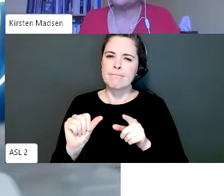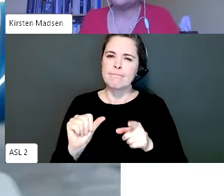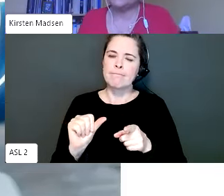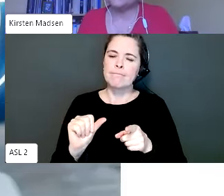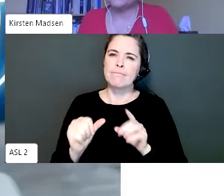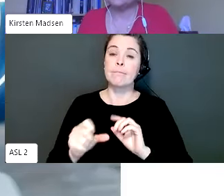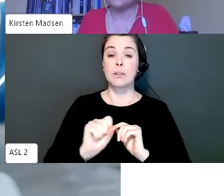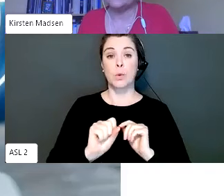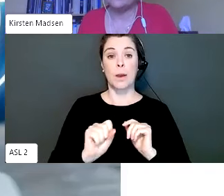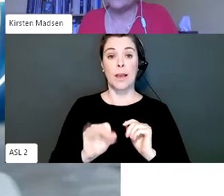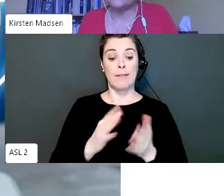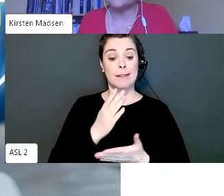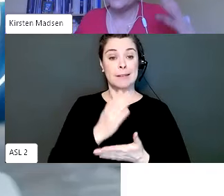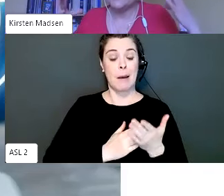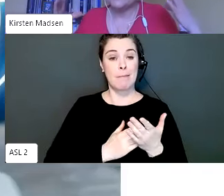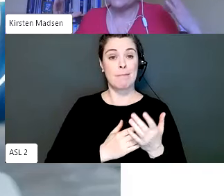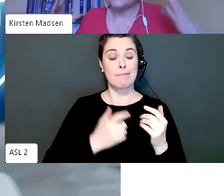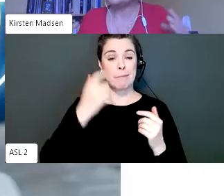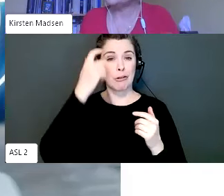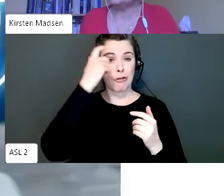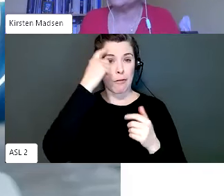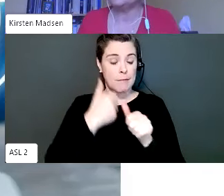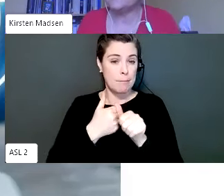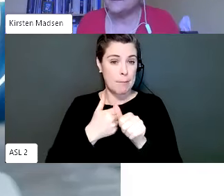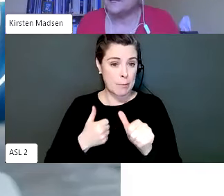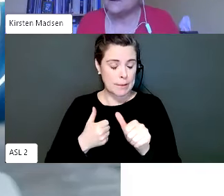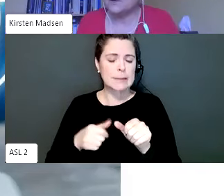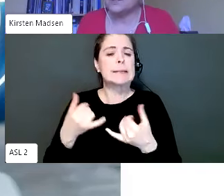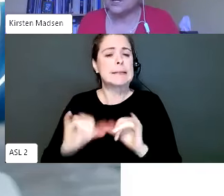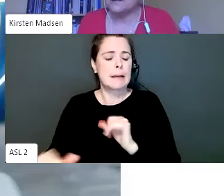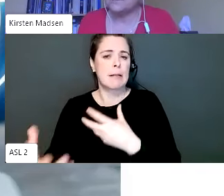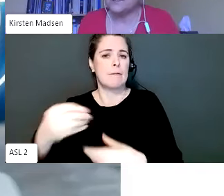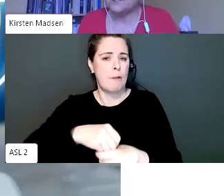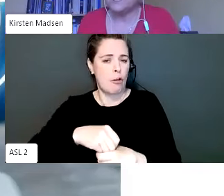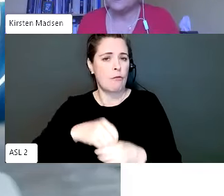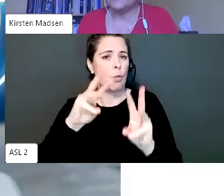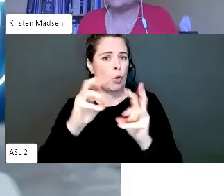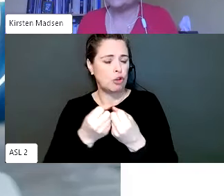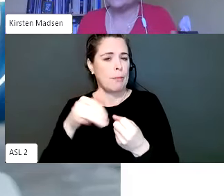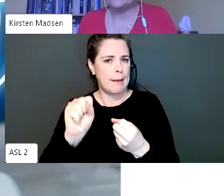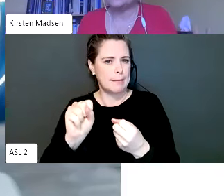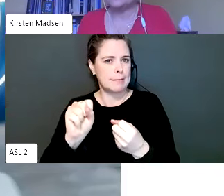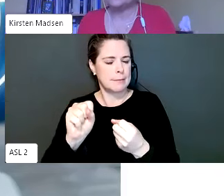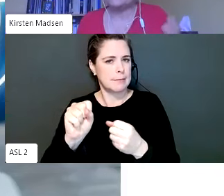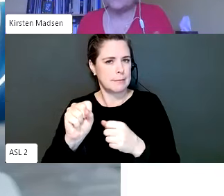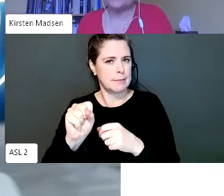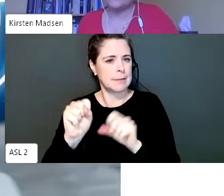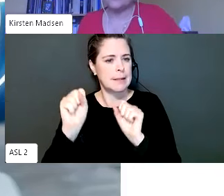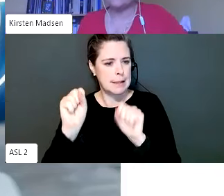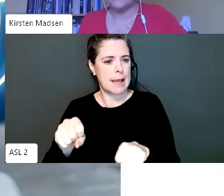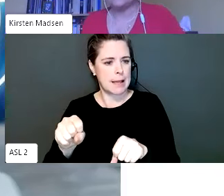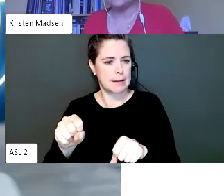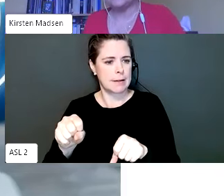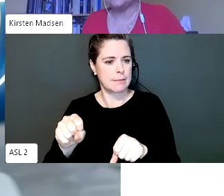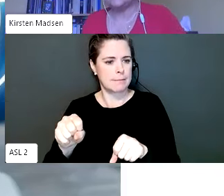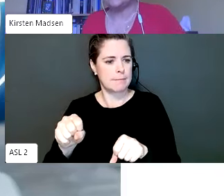participants who do have cognitive impairments, they are still invited to come into the workshop. It's just a matter of,